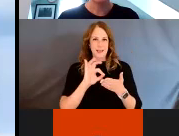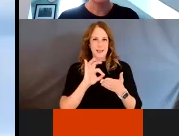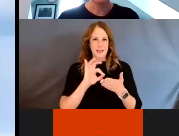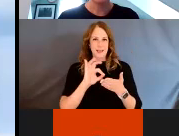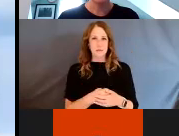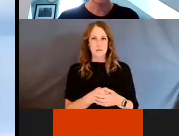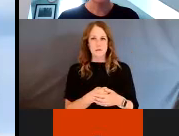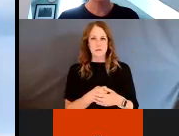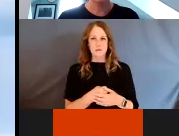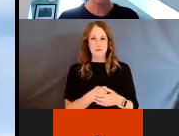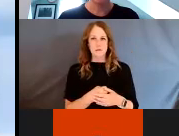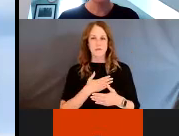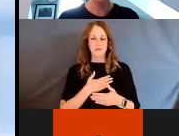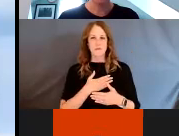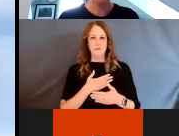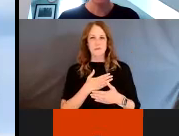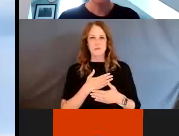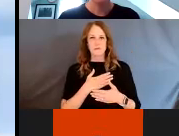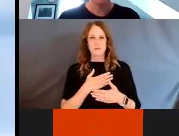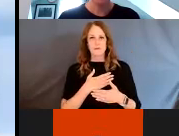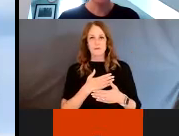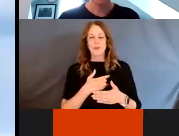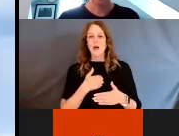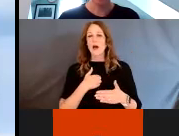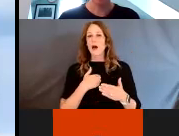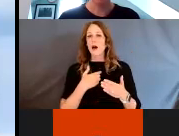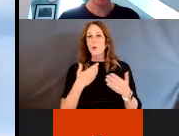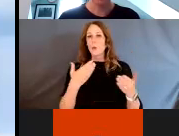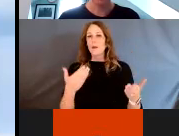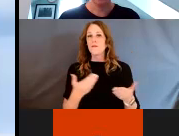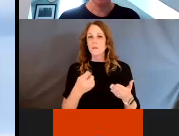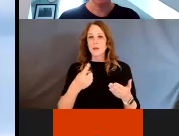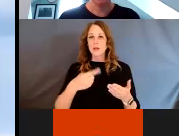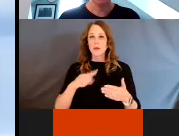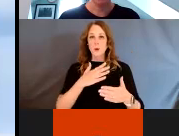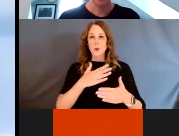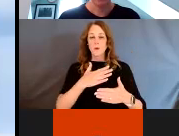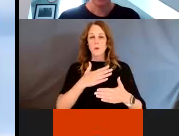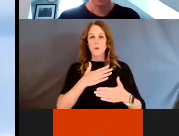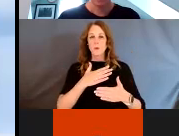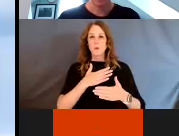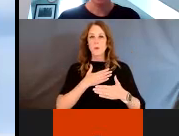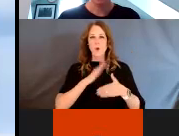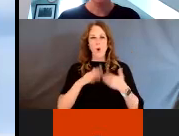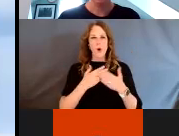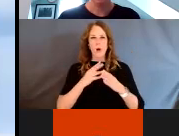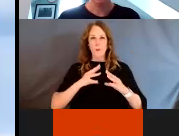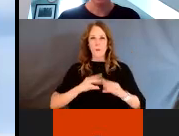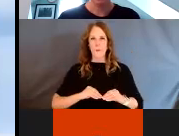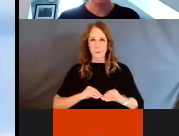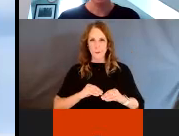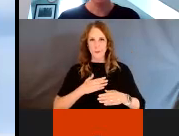And to begin, I invite everyone to exhale all the air in their lungs. And